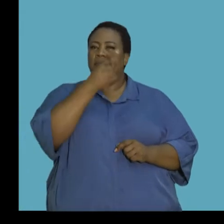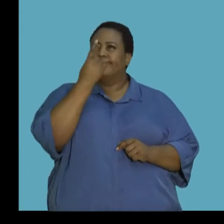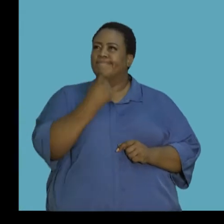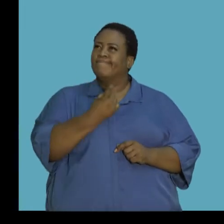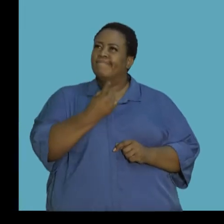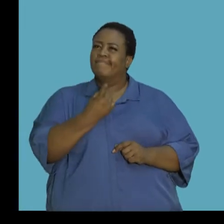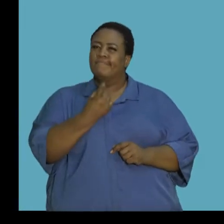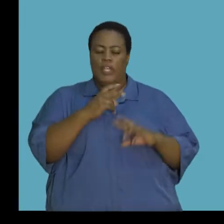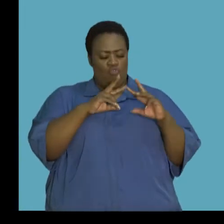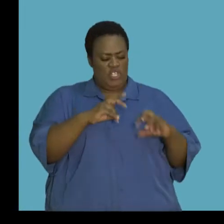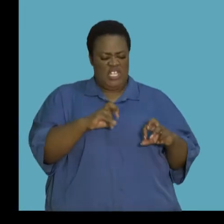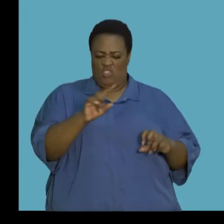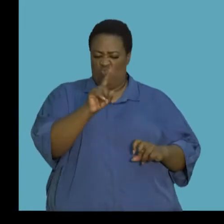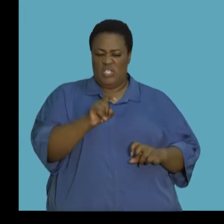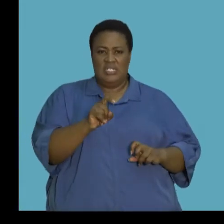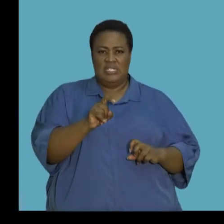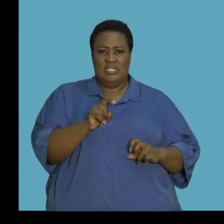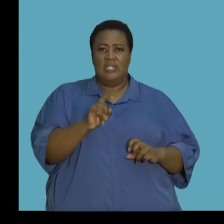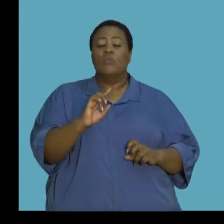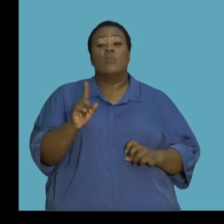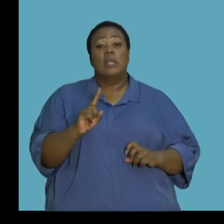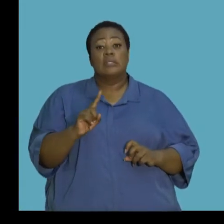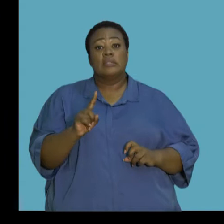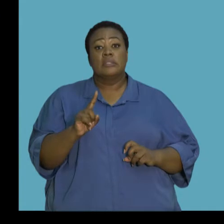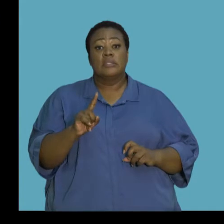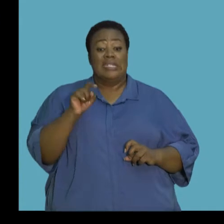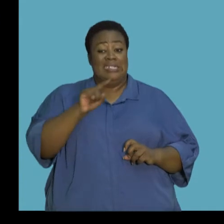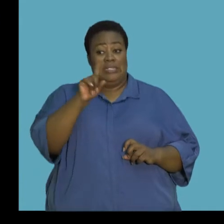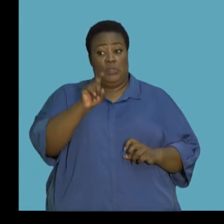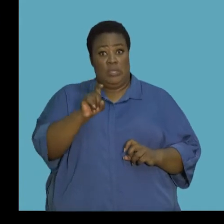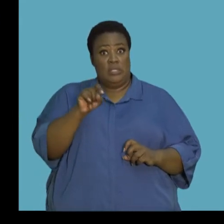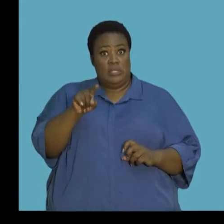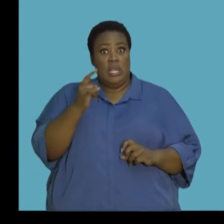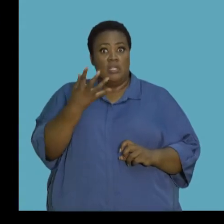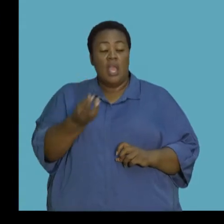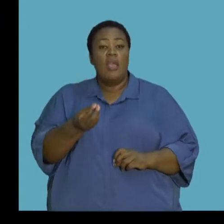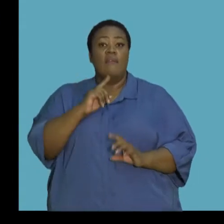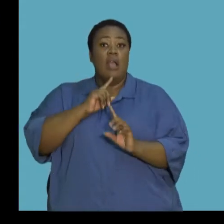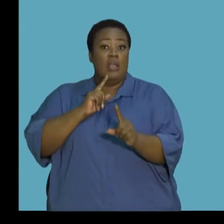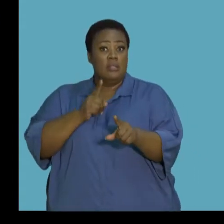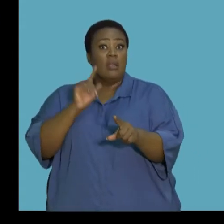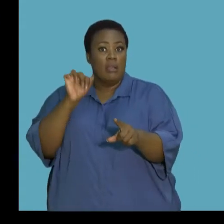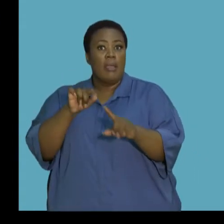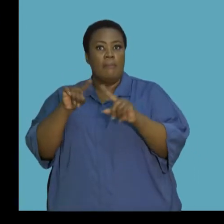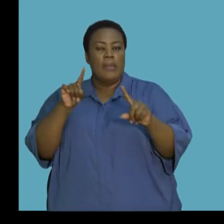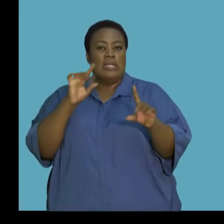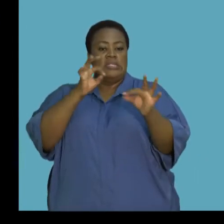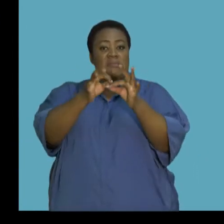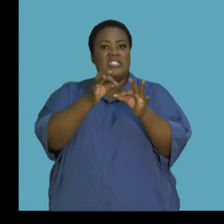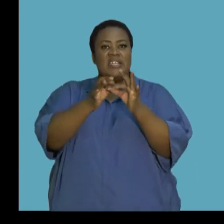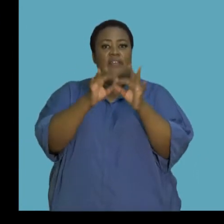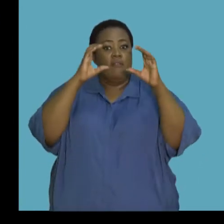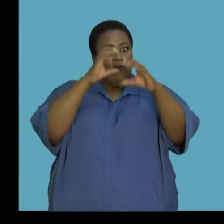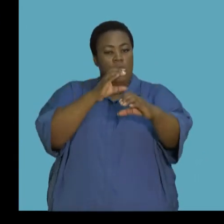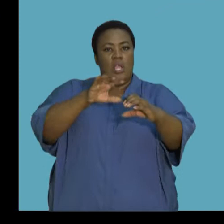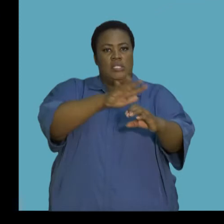a research question? And as I said, it's a question that can have answers that will generate a specific focus